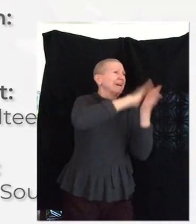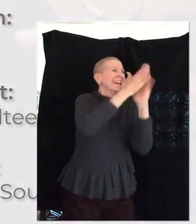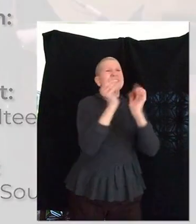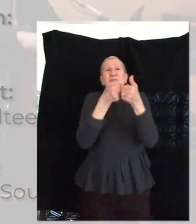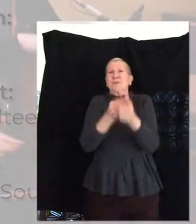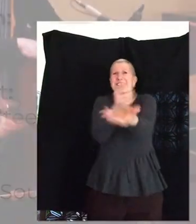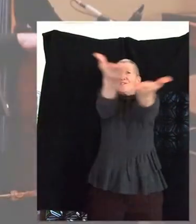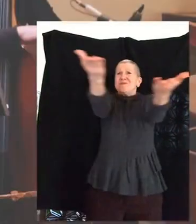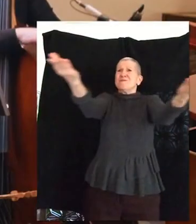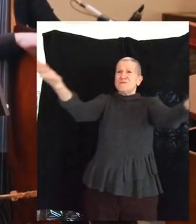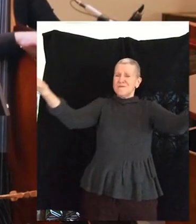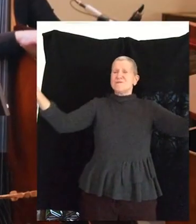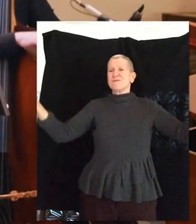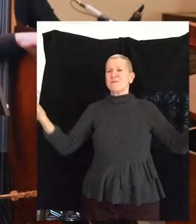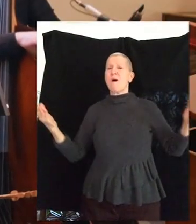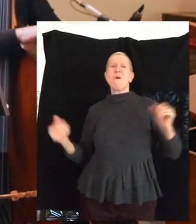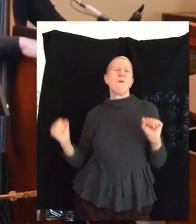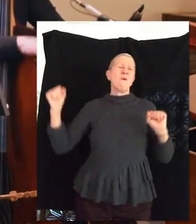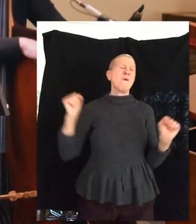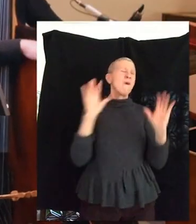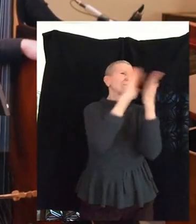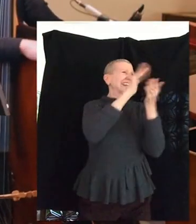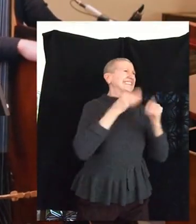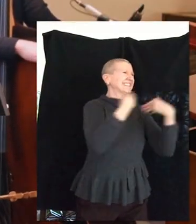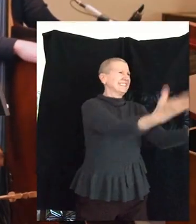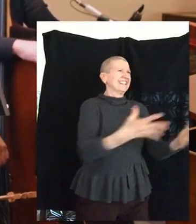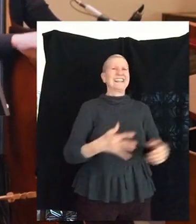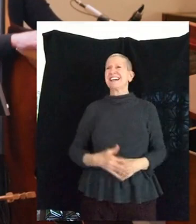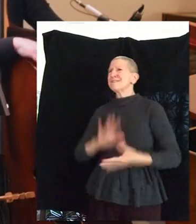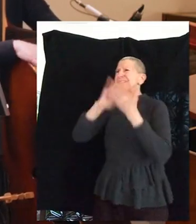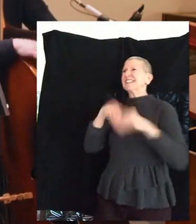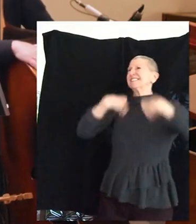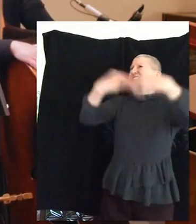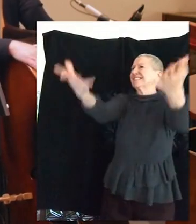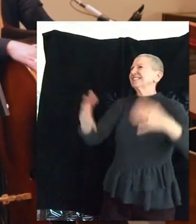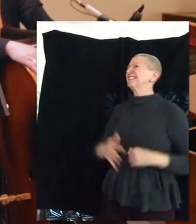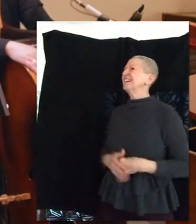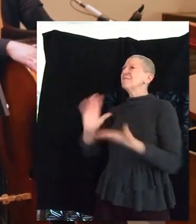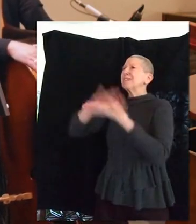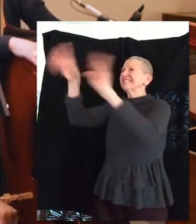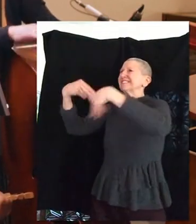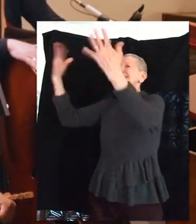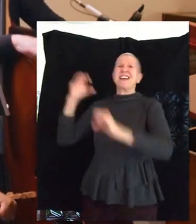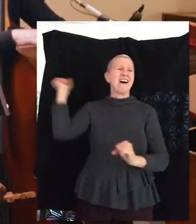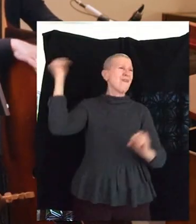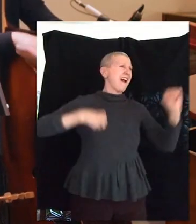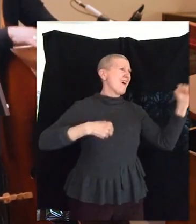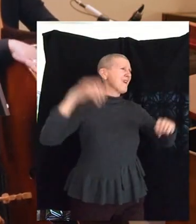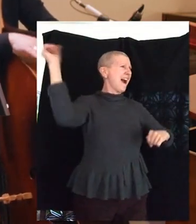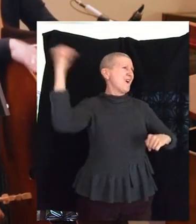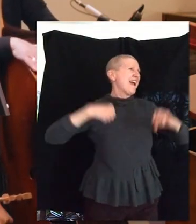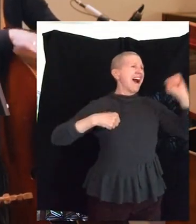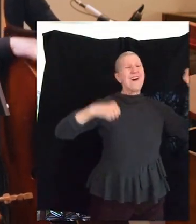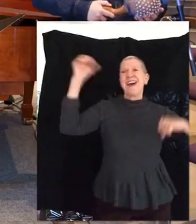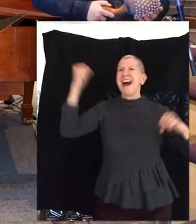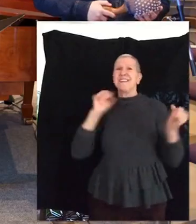Salam aleikum le. Salam aleikum. Oh yeah. Oh yeah. Salam aleikum. Oh yeah, oh yeah, oh